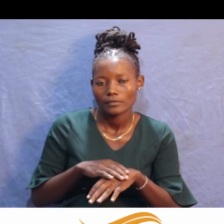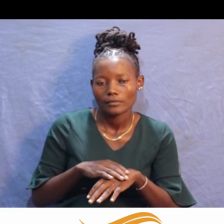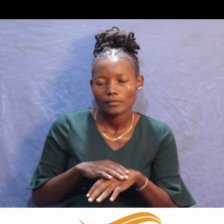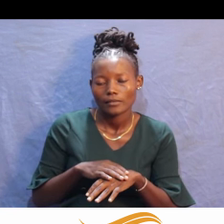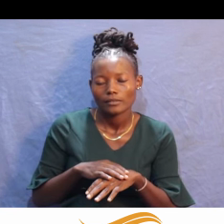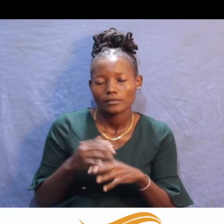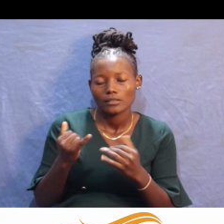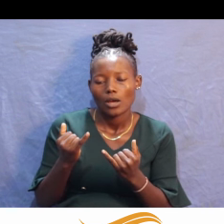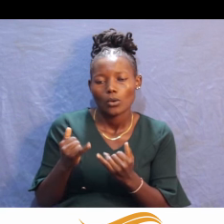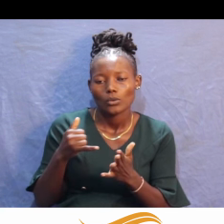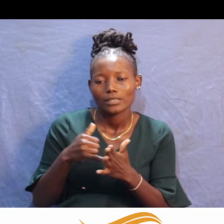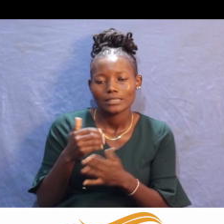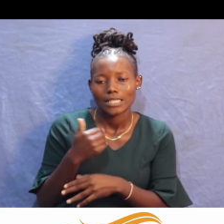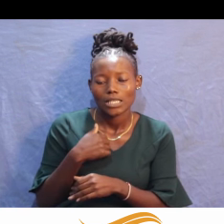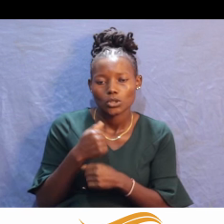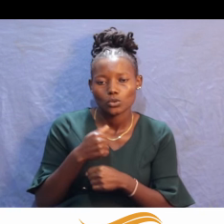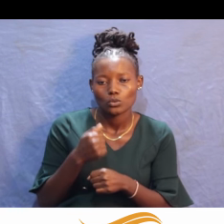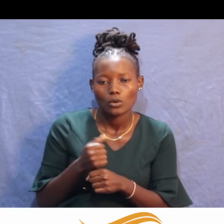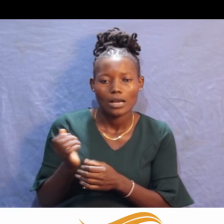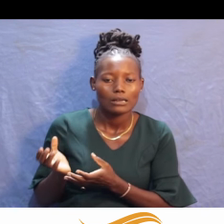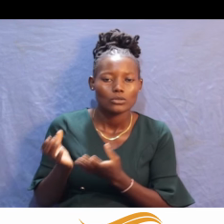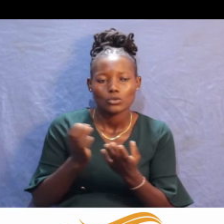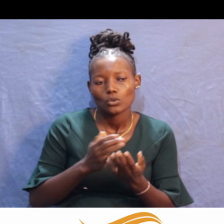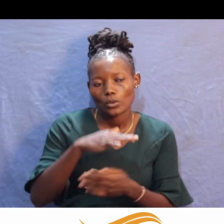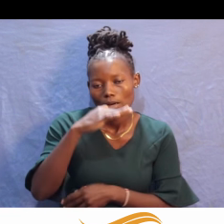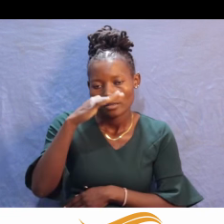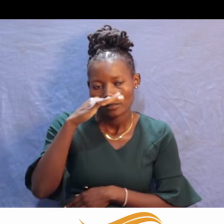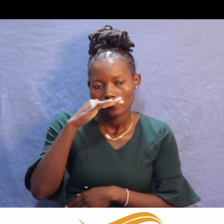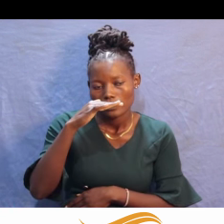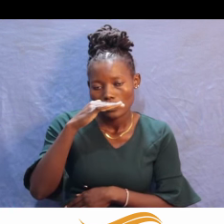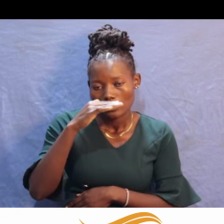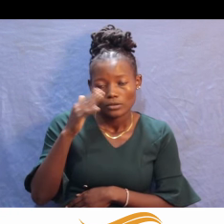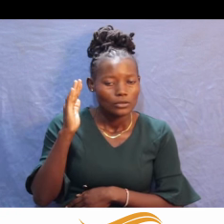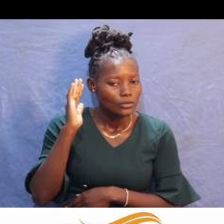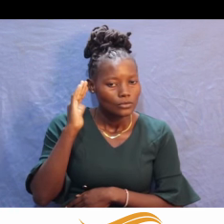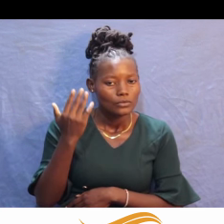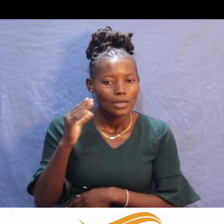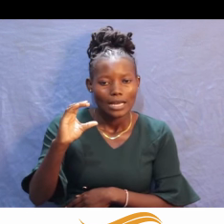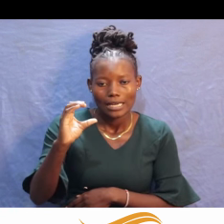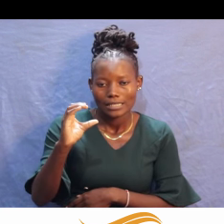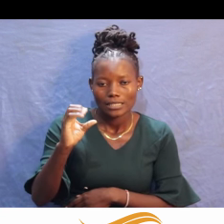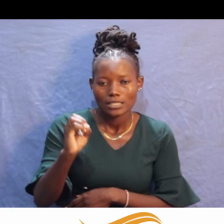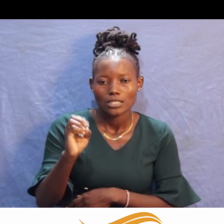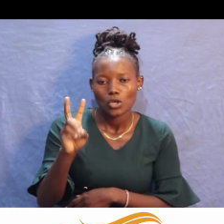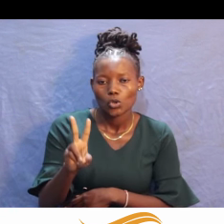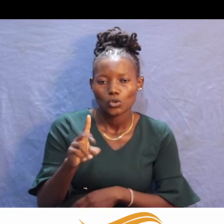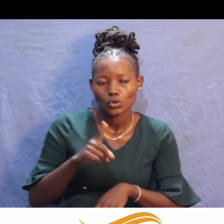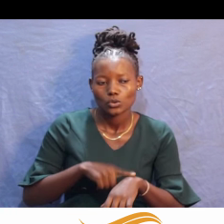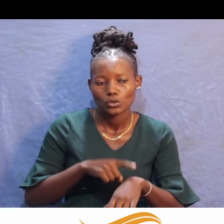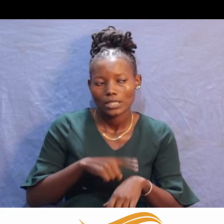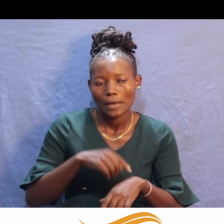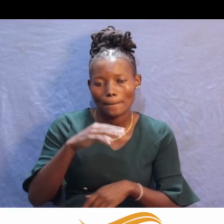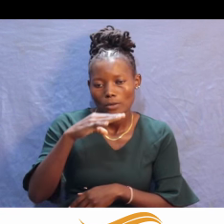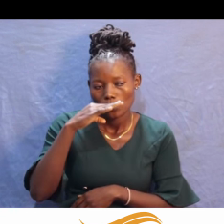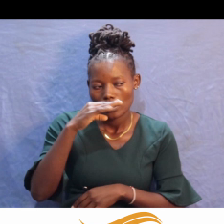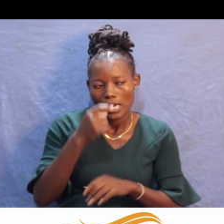work to carry oxygen. And you've heard the word carbon monoxide. When you inhale from smoke like